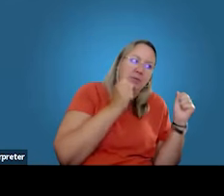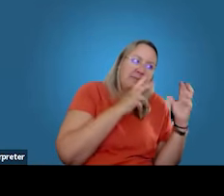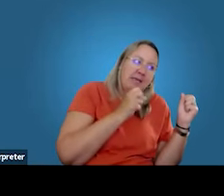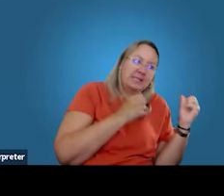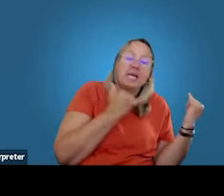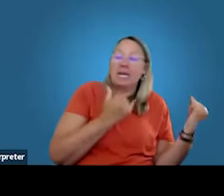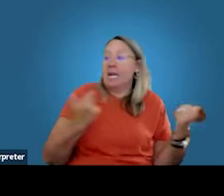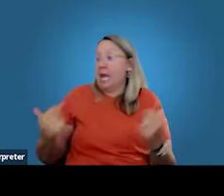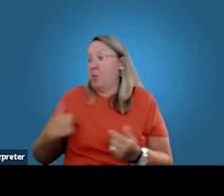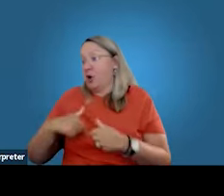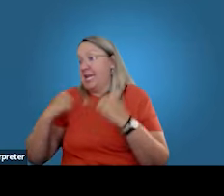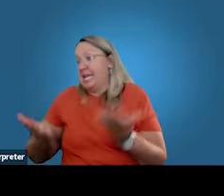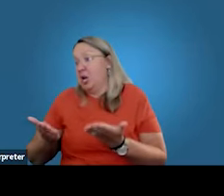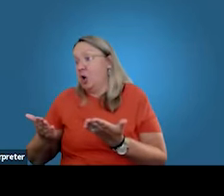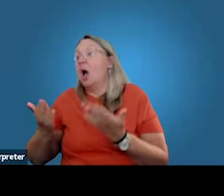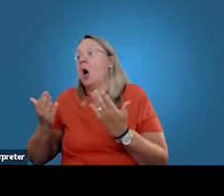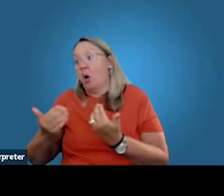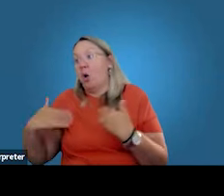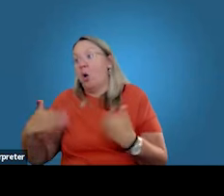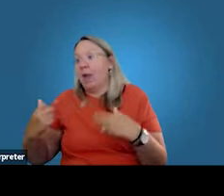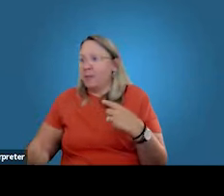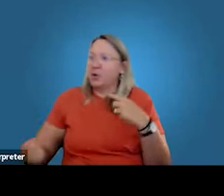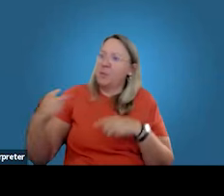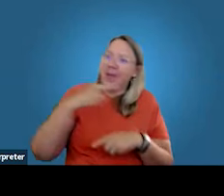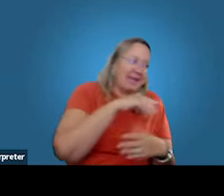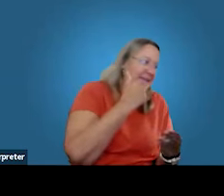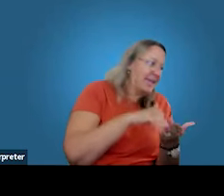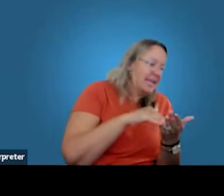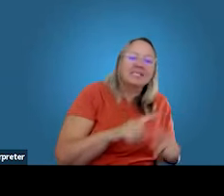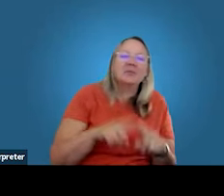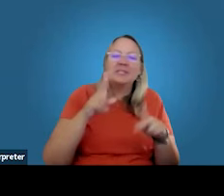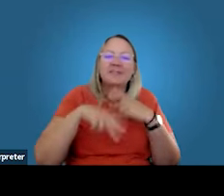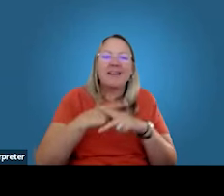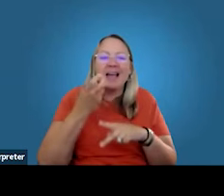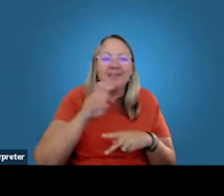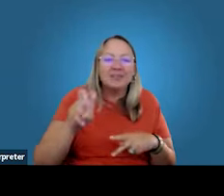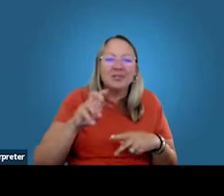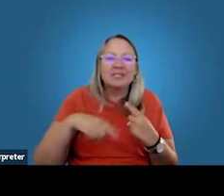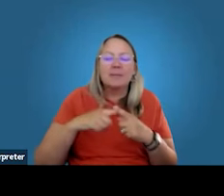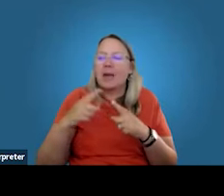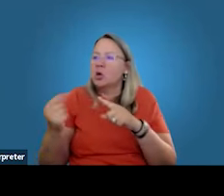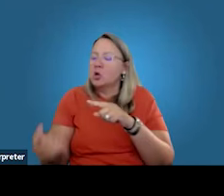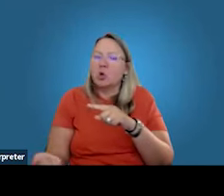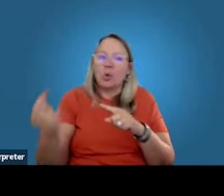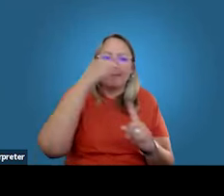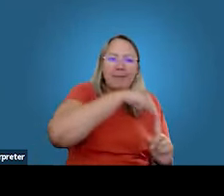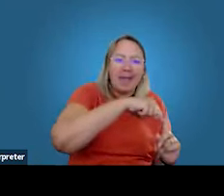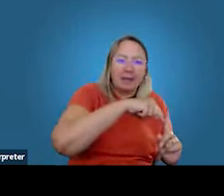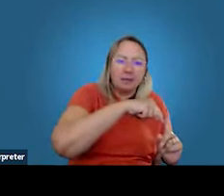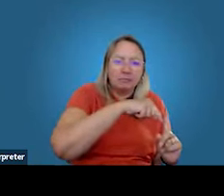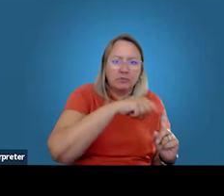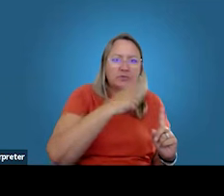we're here, and then this is how we get back here again. So again, it's a different type of journey. It's talking about coming back to a state of